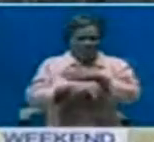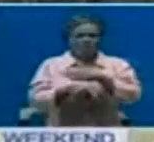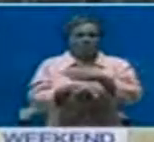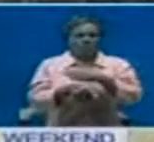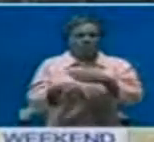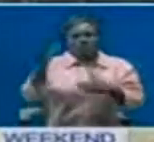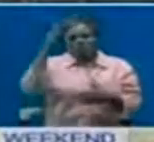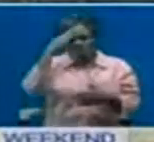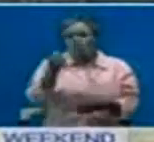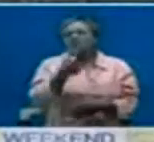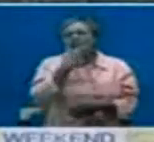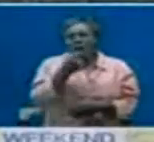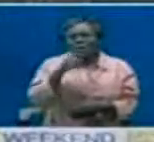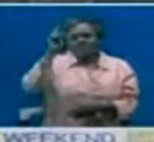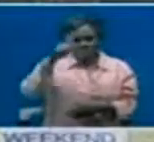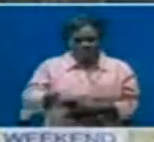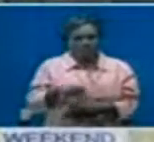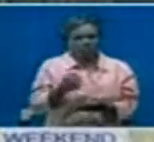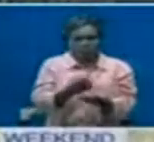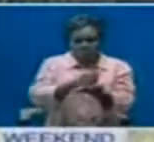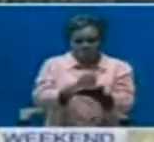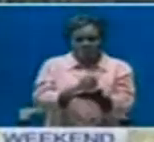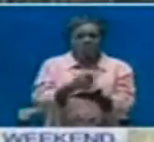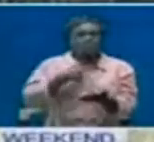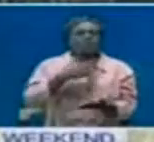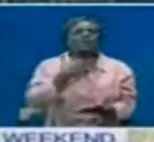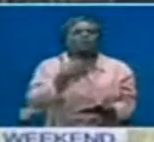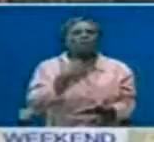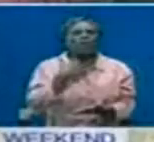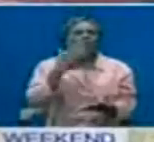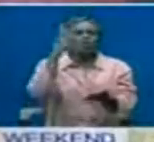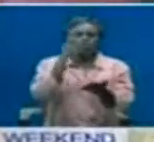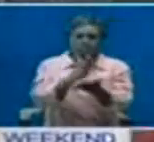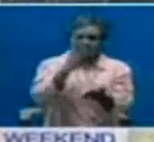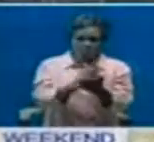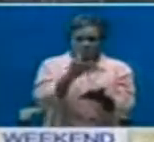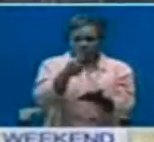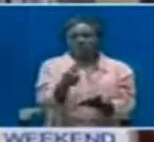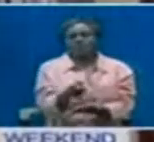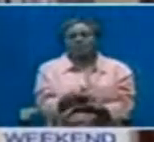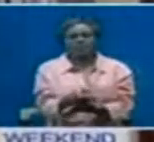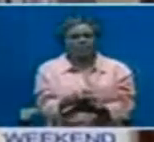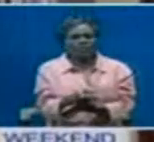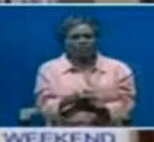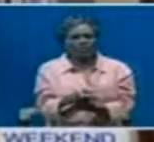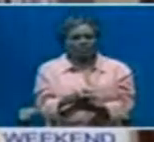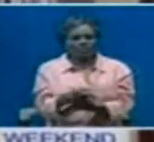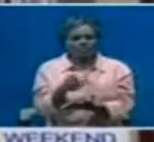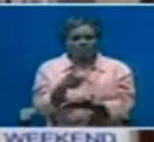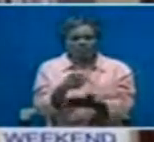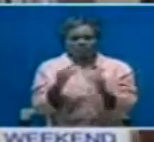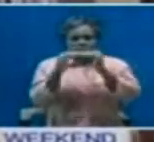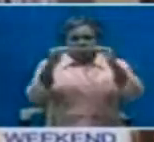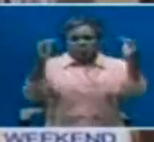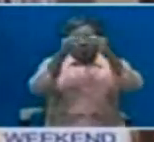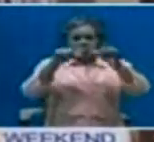mpaka nijue tu ni dawa tu ya nyumbani ndio natoa kuhakikisha kabisa mbona nataka kuhakikisha fili nilikuwa nimehakikisha kuona ile mbele. We are seeing levels of